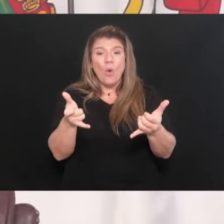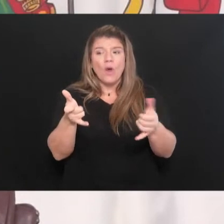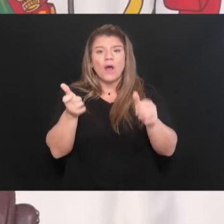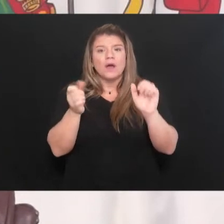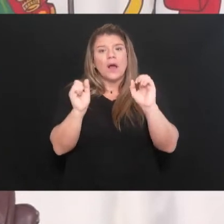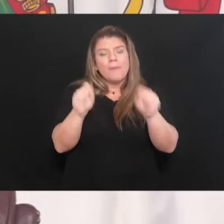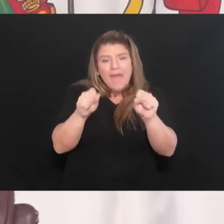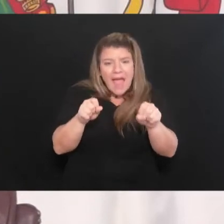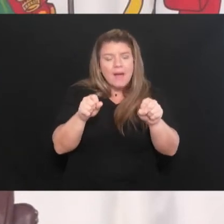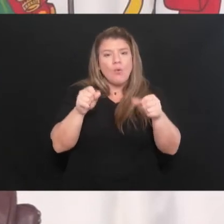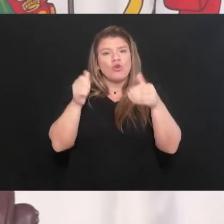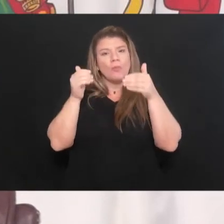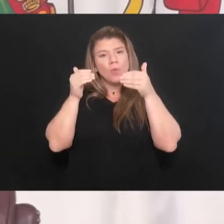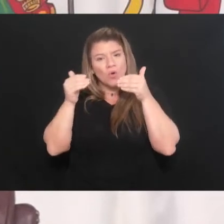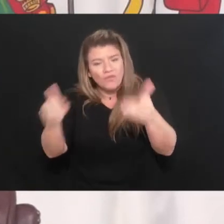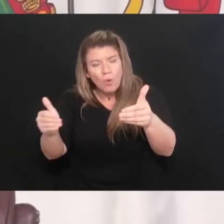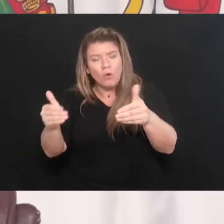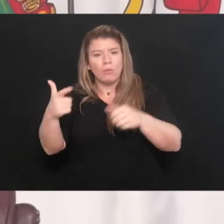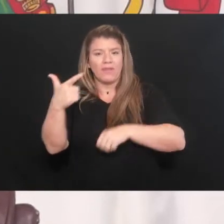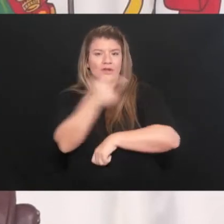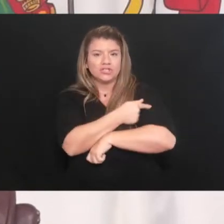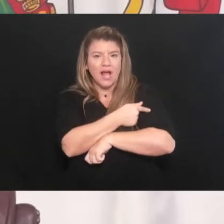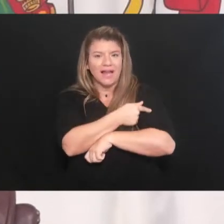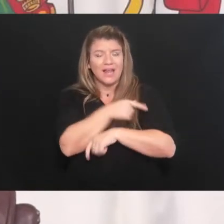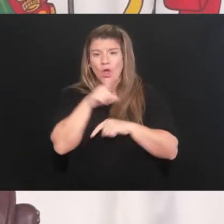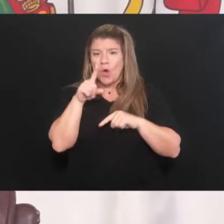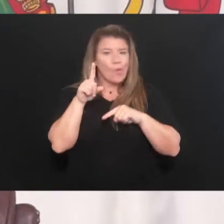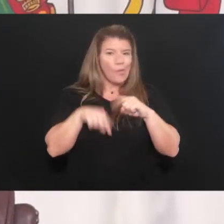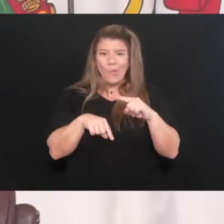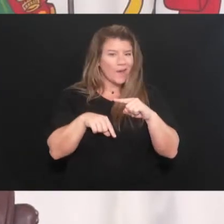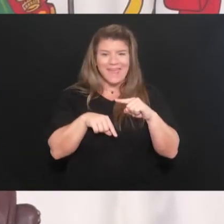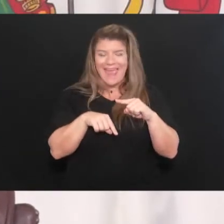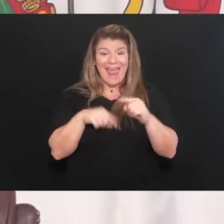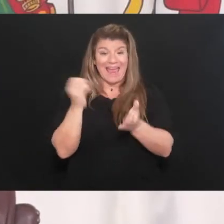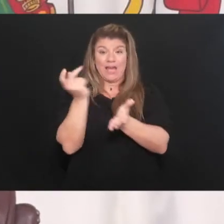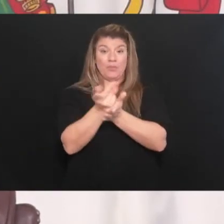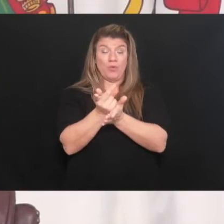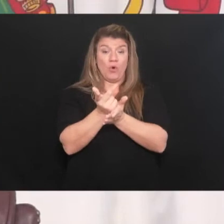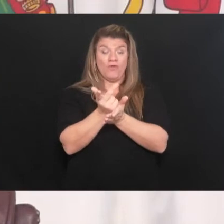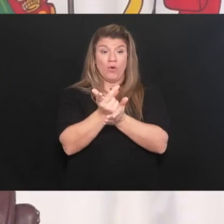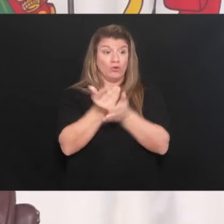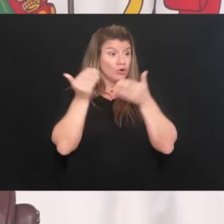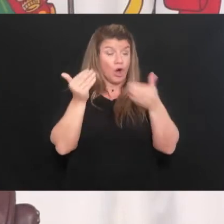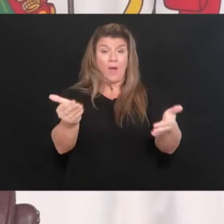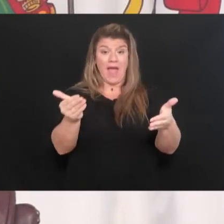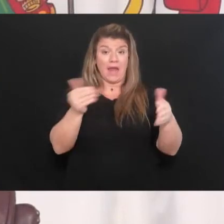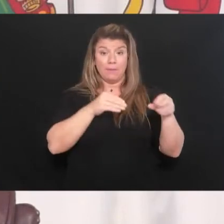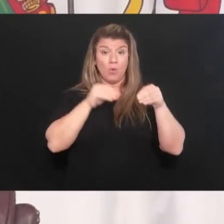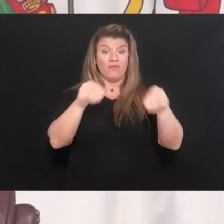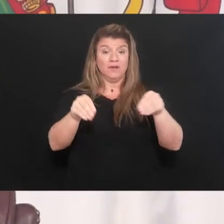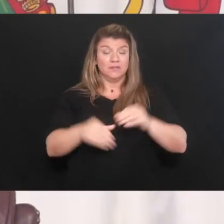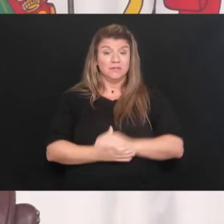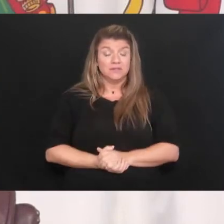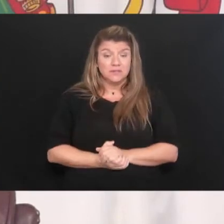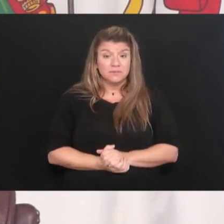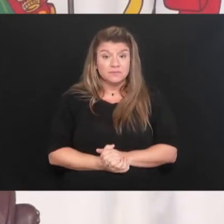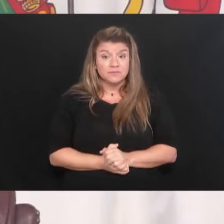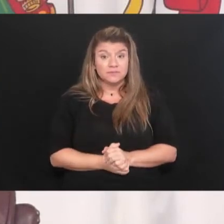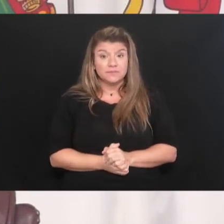able to move forward with the booster shots, but we cannot get approval to move forward.